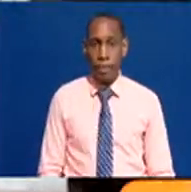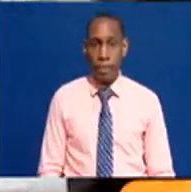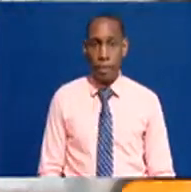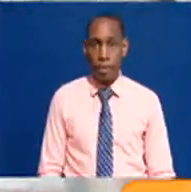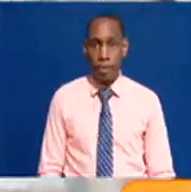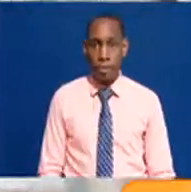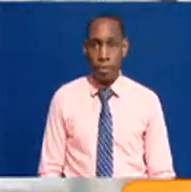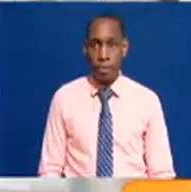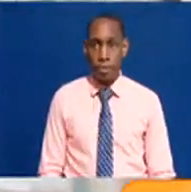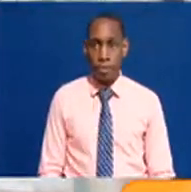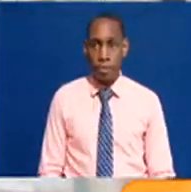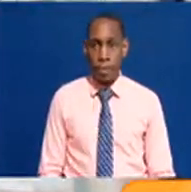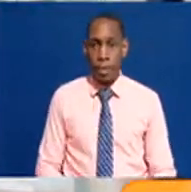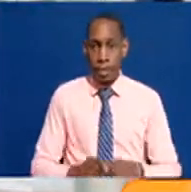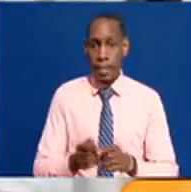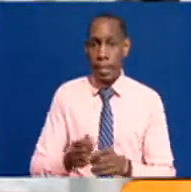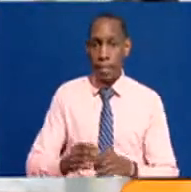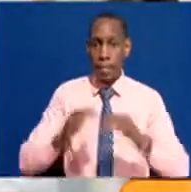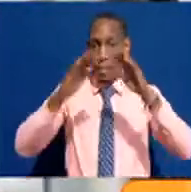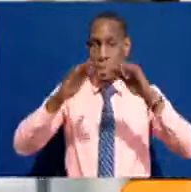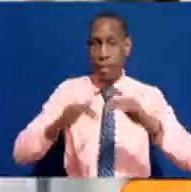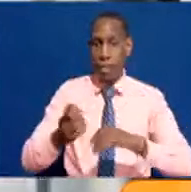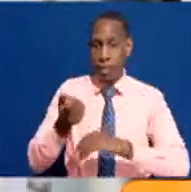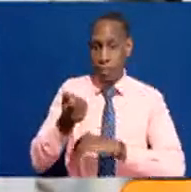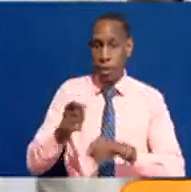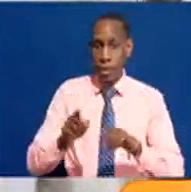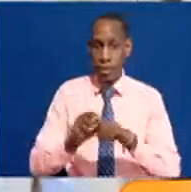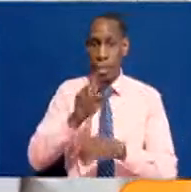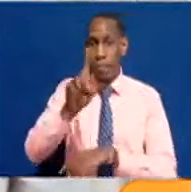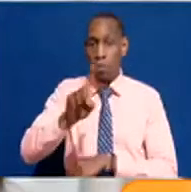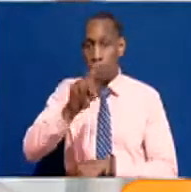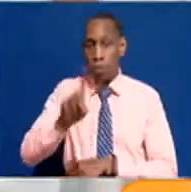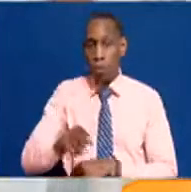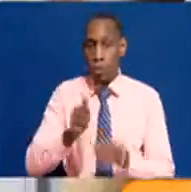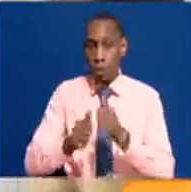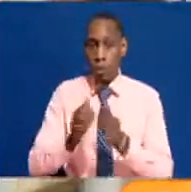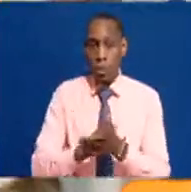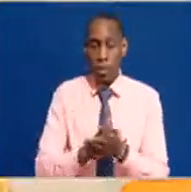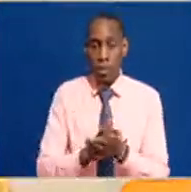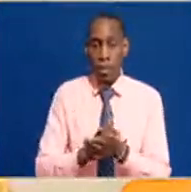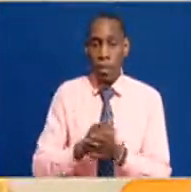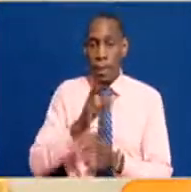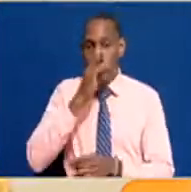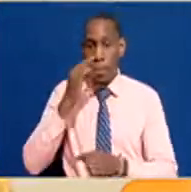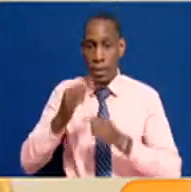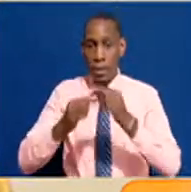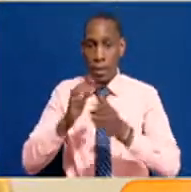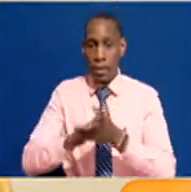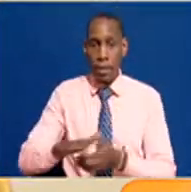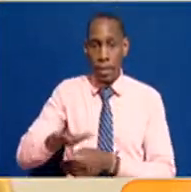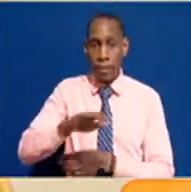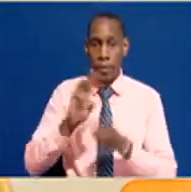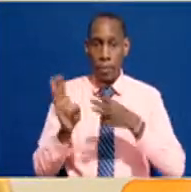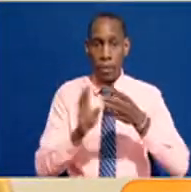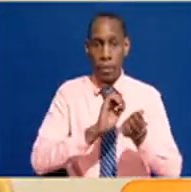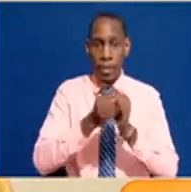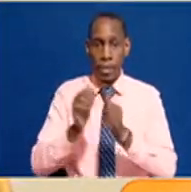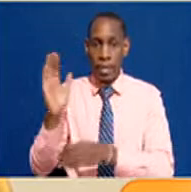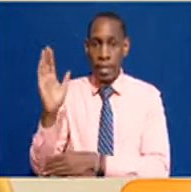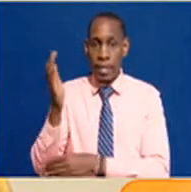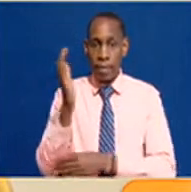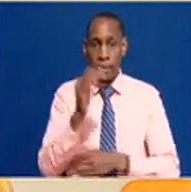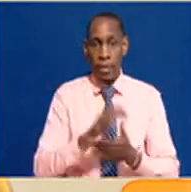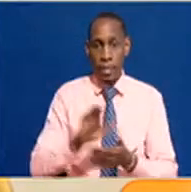get these little rains in the coming season, how far are we going to be outside the drought? Environment, Climate Change and Forestry